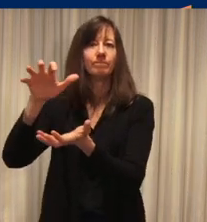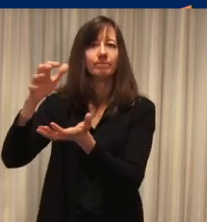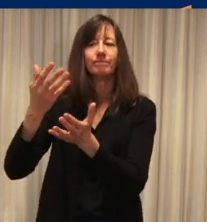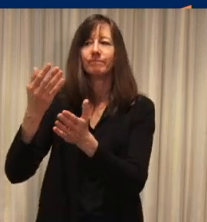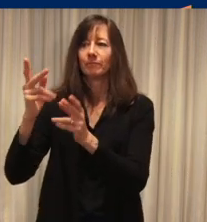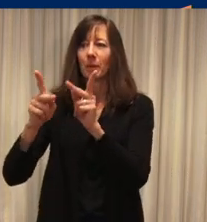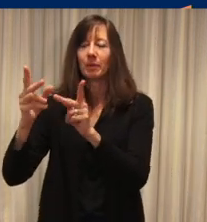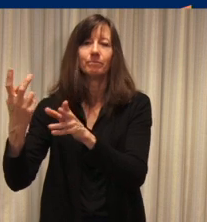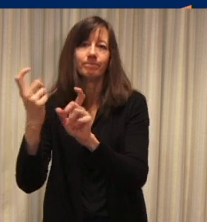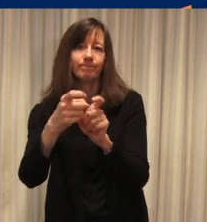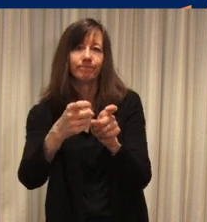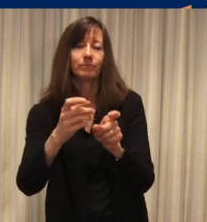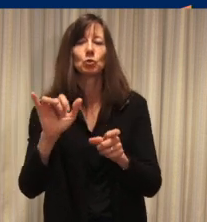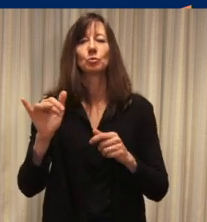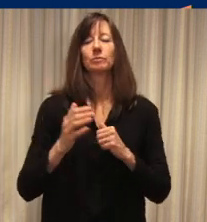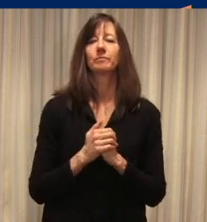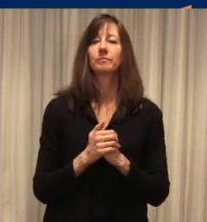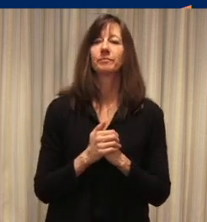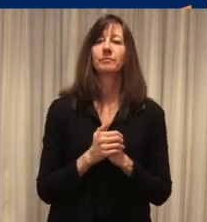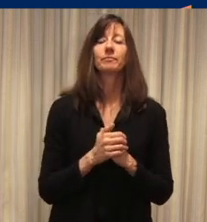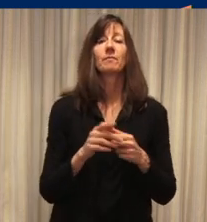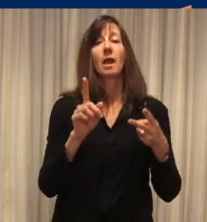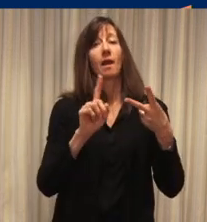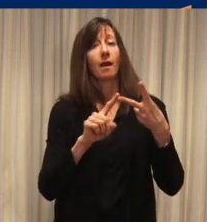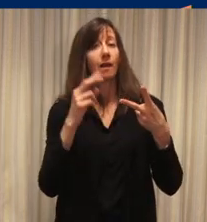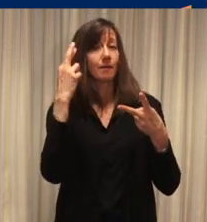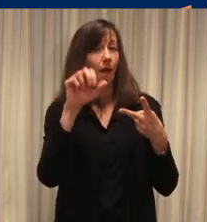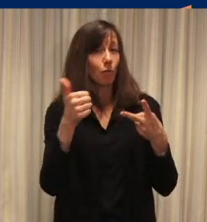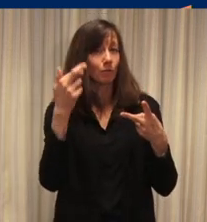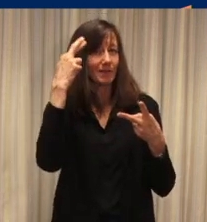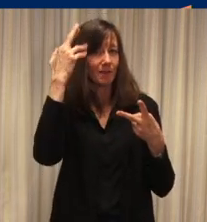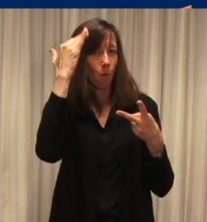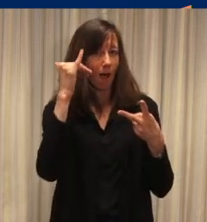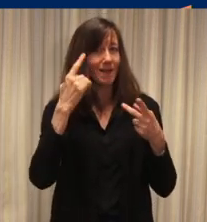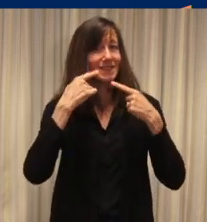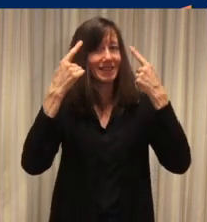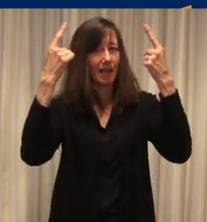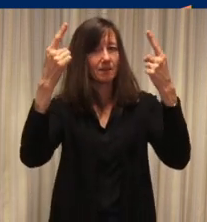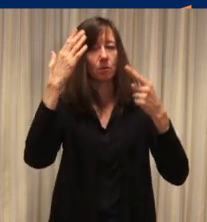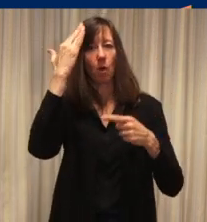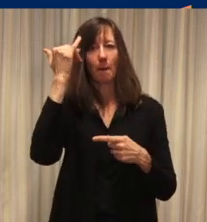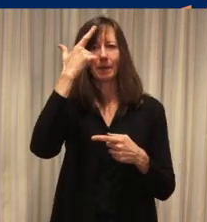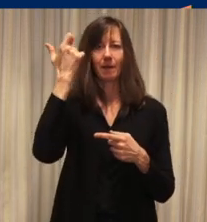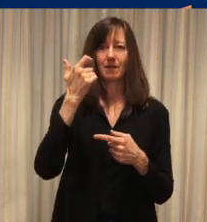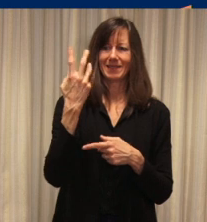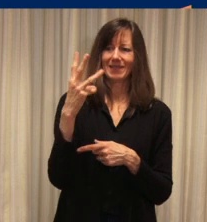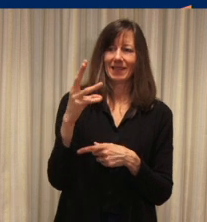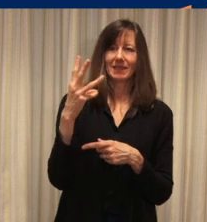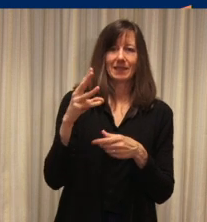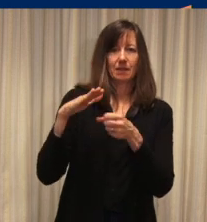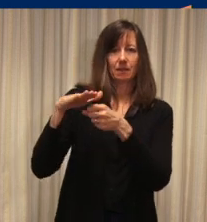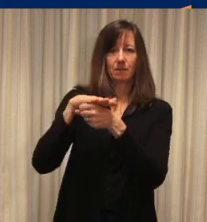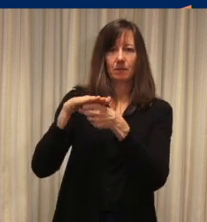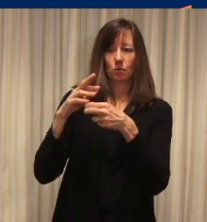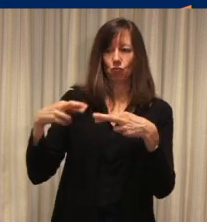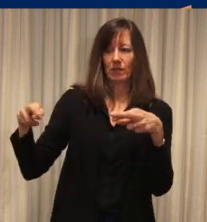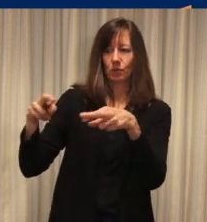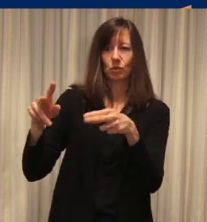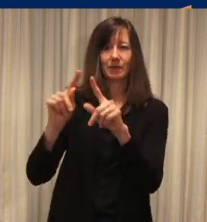an army of volunteers that are part of 16 different regional teams, mostly led by your